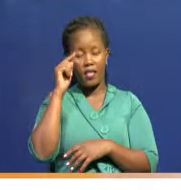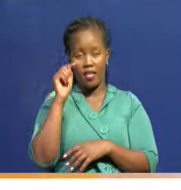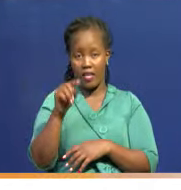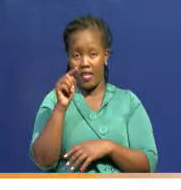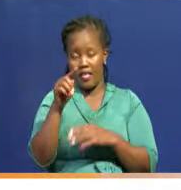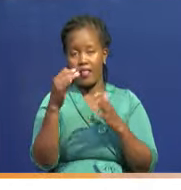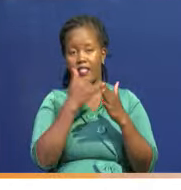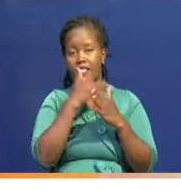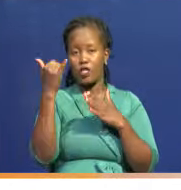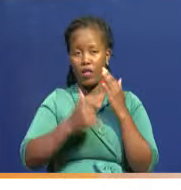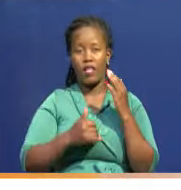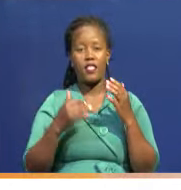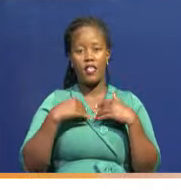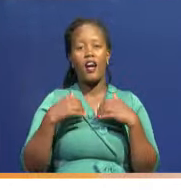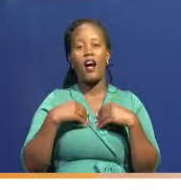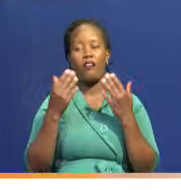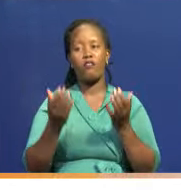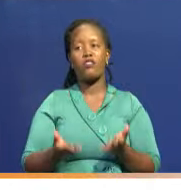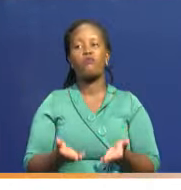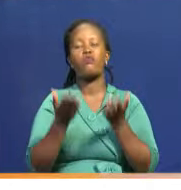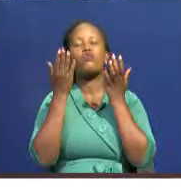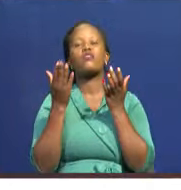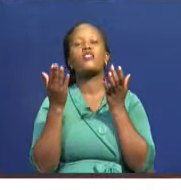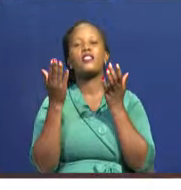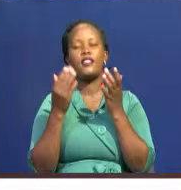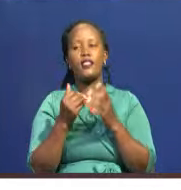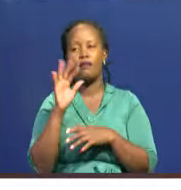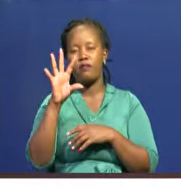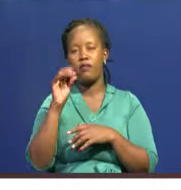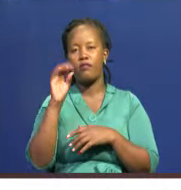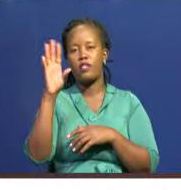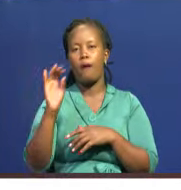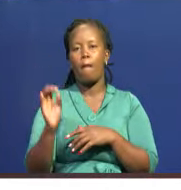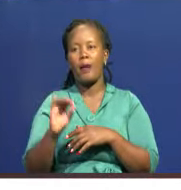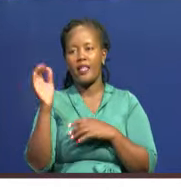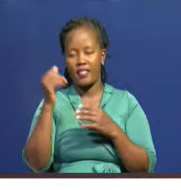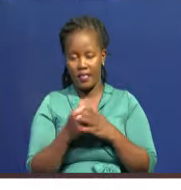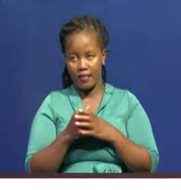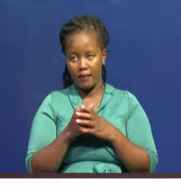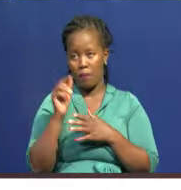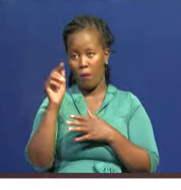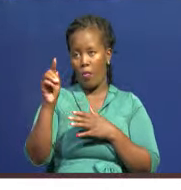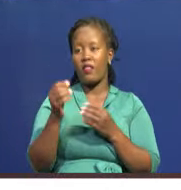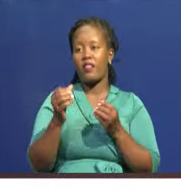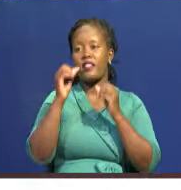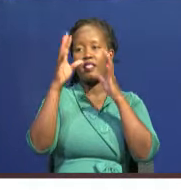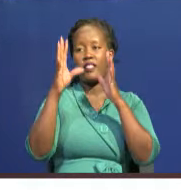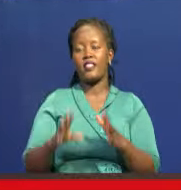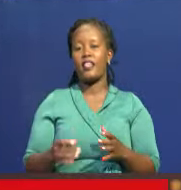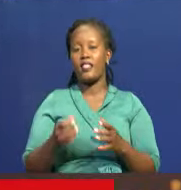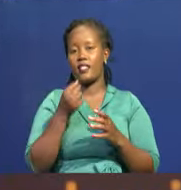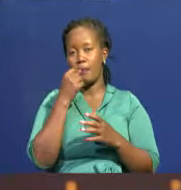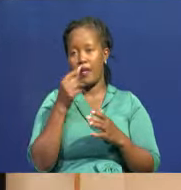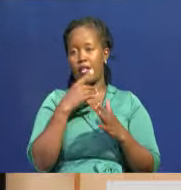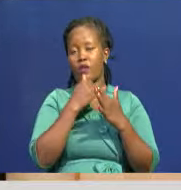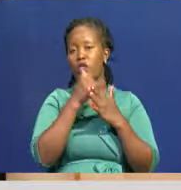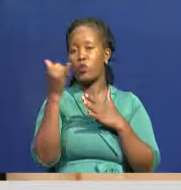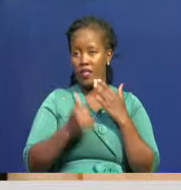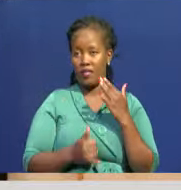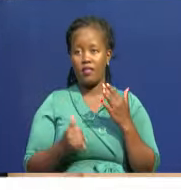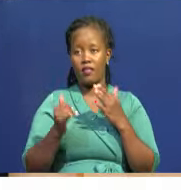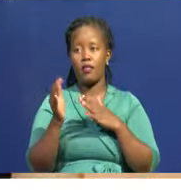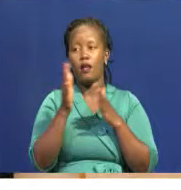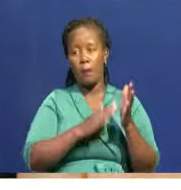has improved the mortality rate by 50%. Mpango huo wa bima ulichukua mahali pa marupurupu ya matibabu